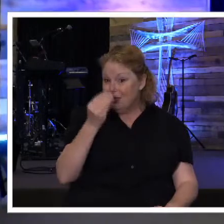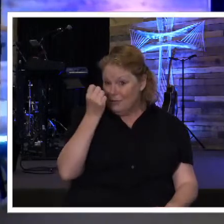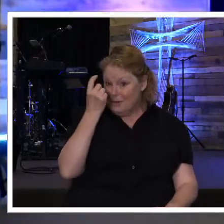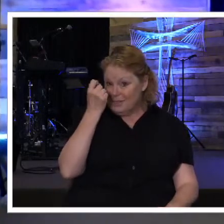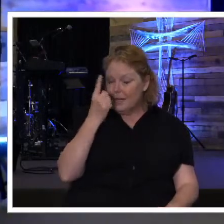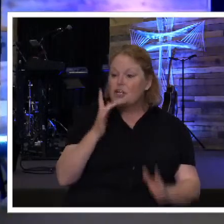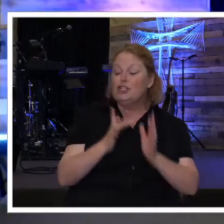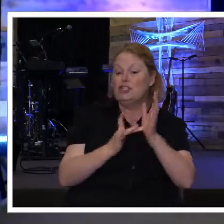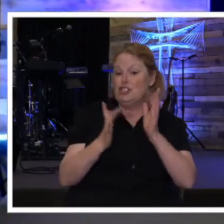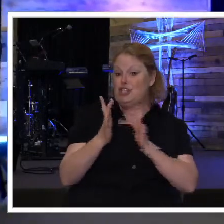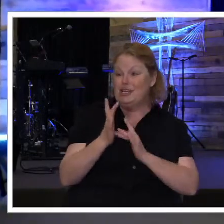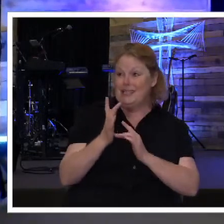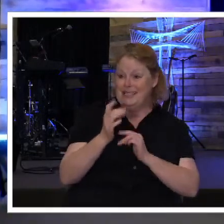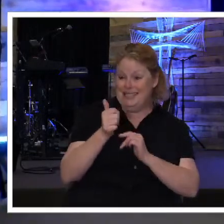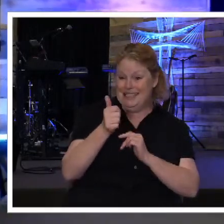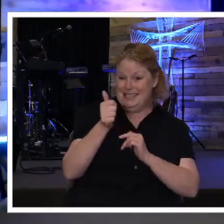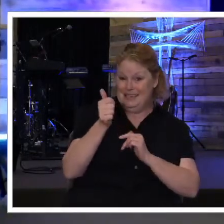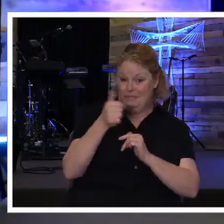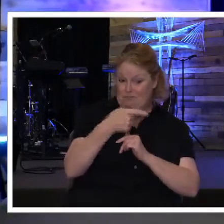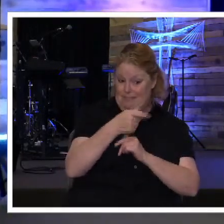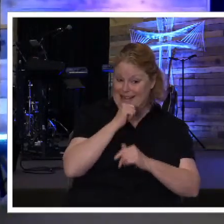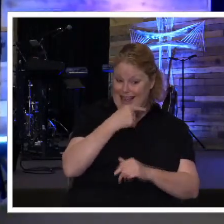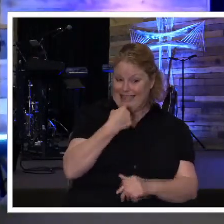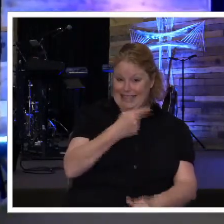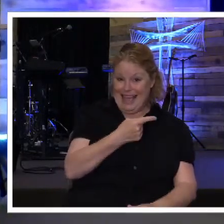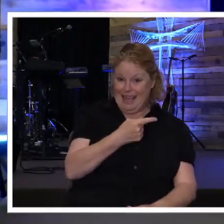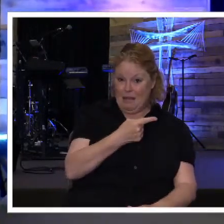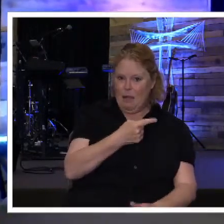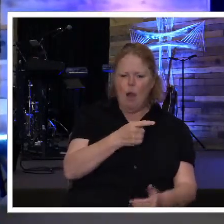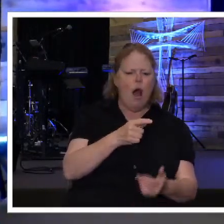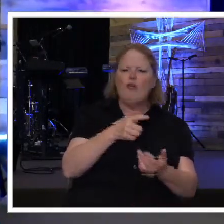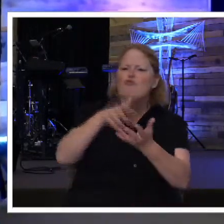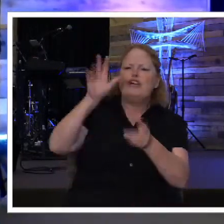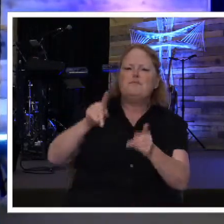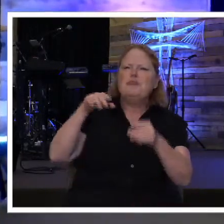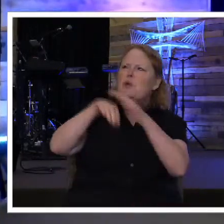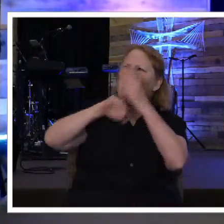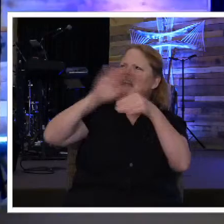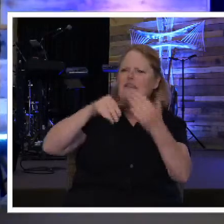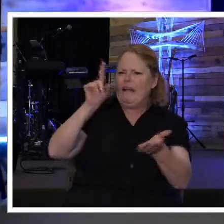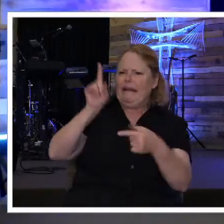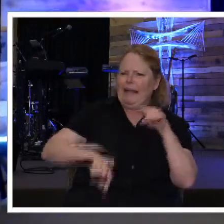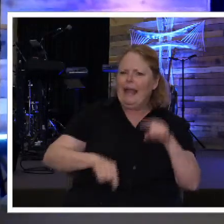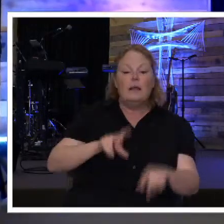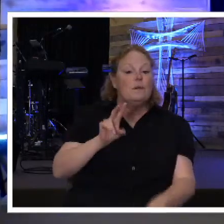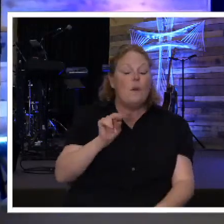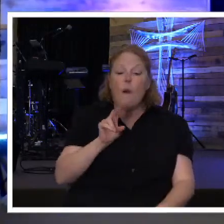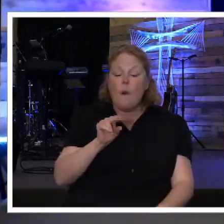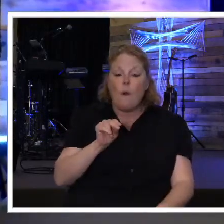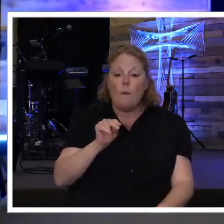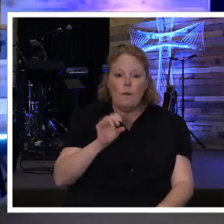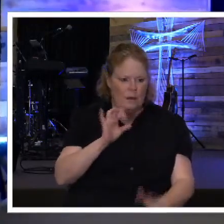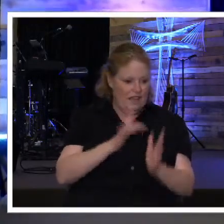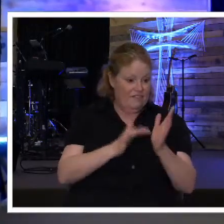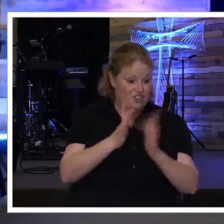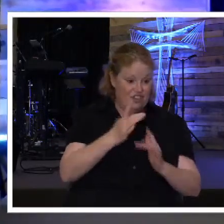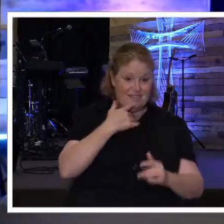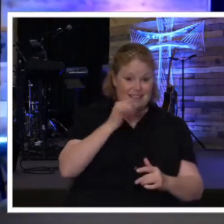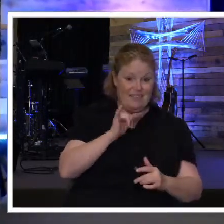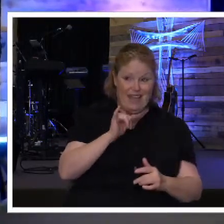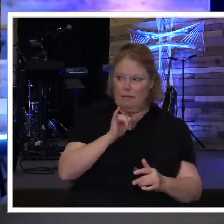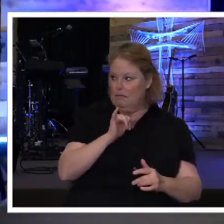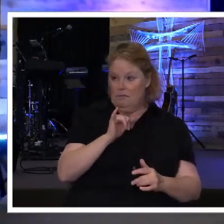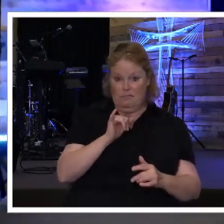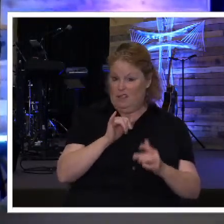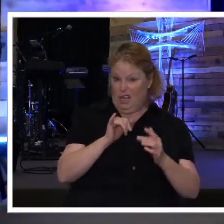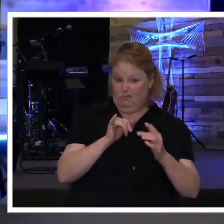understand that Jesus is not saying here that it is impossible for rich people to get into heaven. Because if he was saying that, then we have a problem in